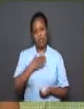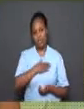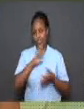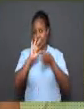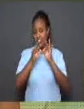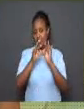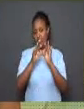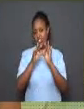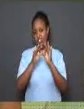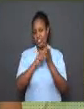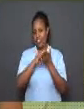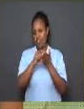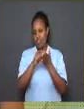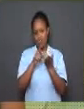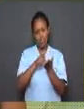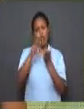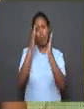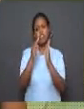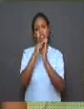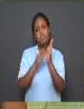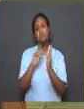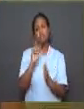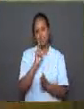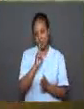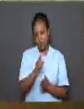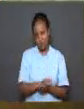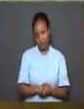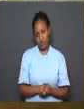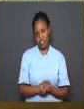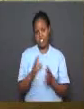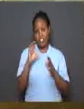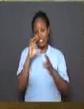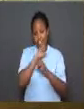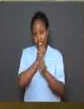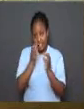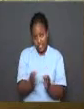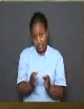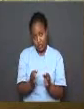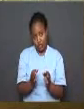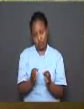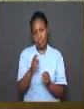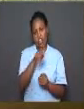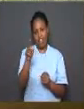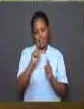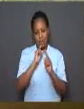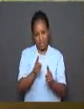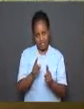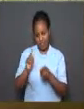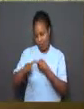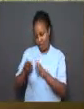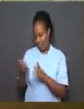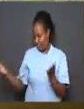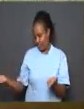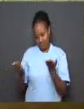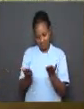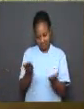Please write down a definition of a democratic system. When you have finished, compare your answer with